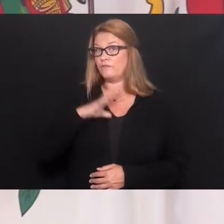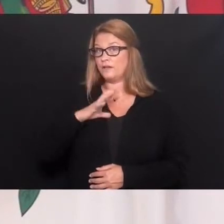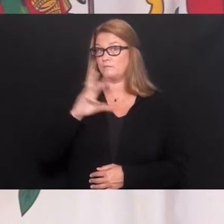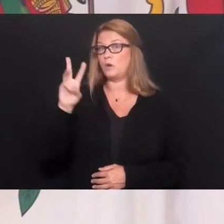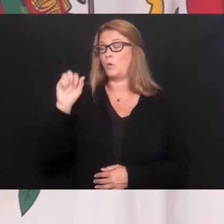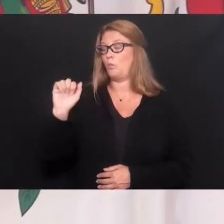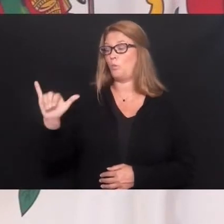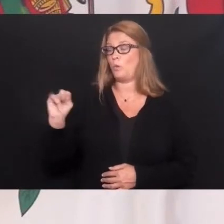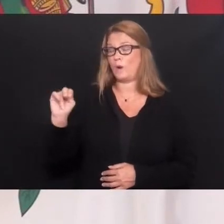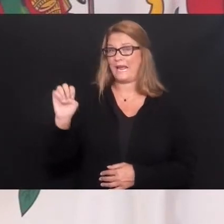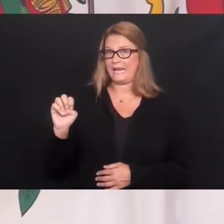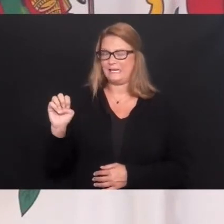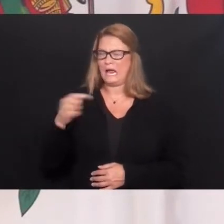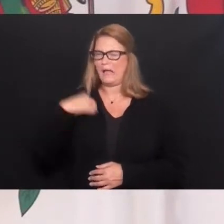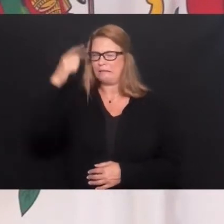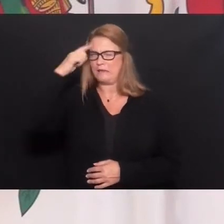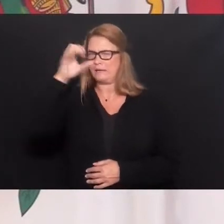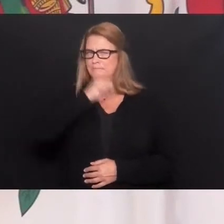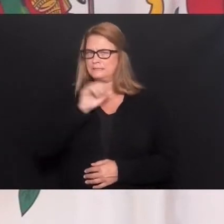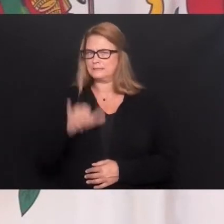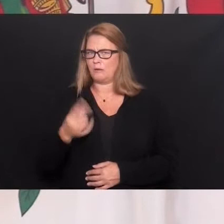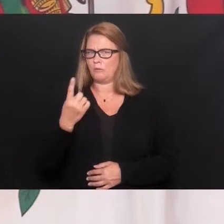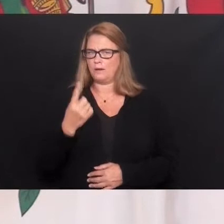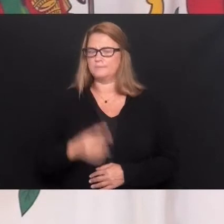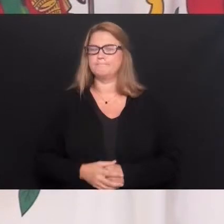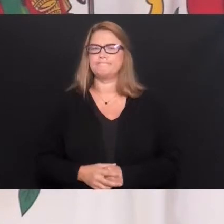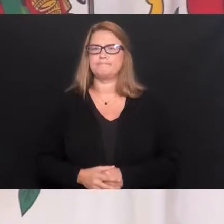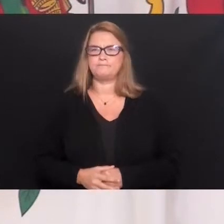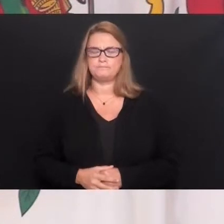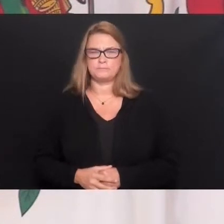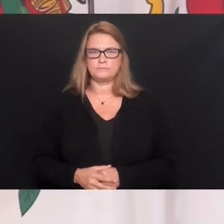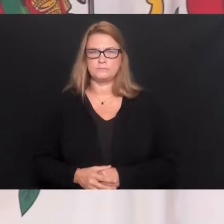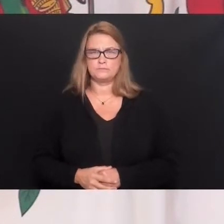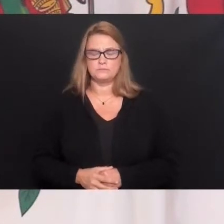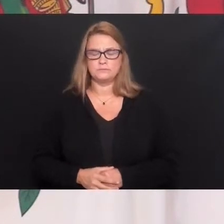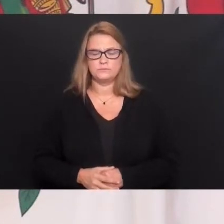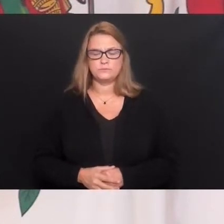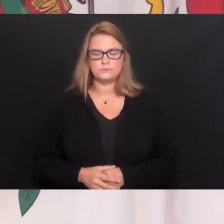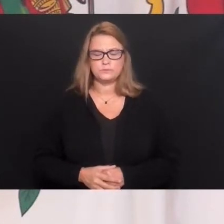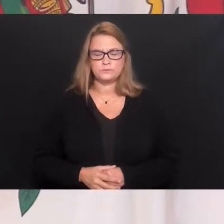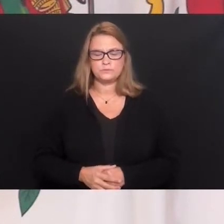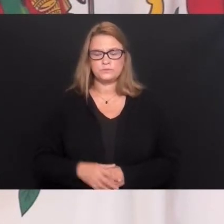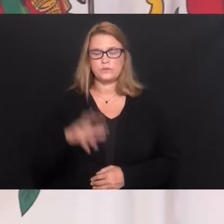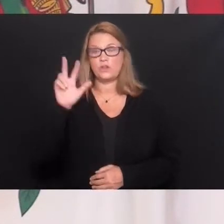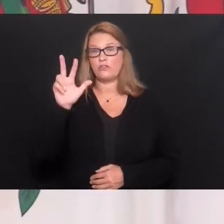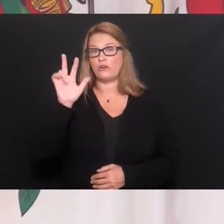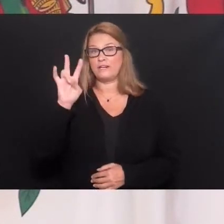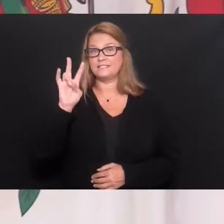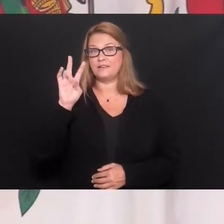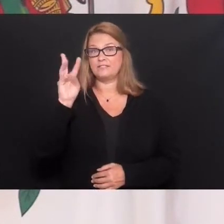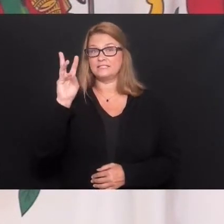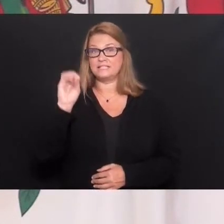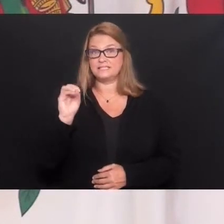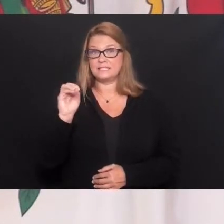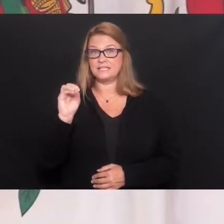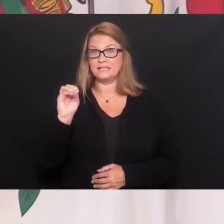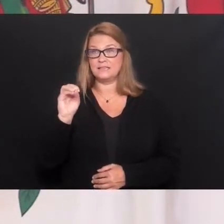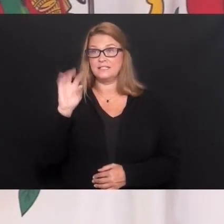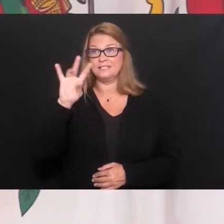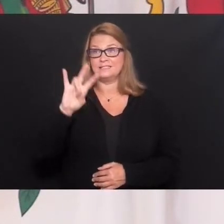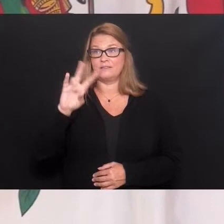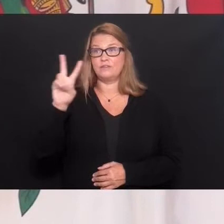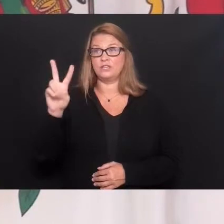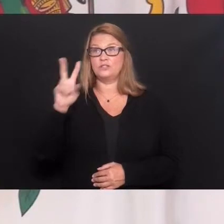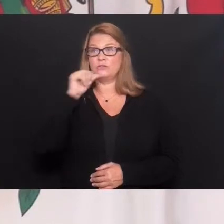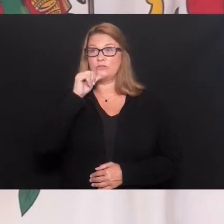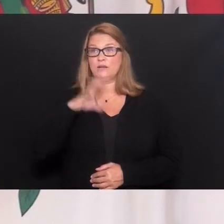Wayne County. I don't know if I mispronounced that or said another word. The 3,760th death is a